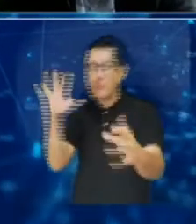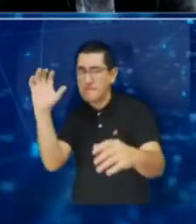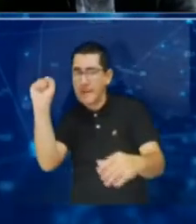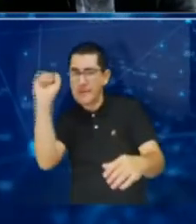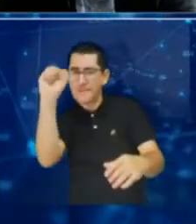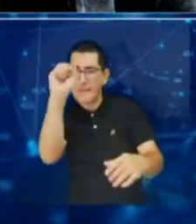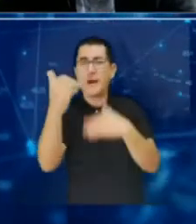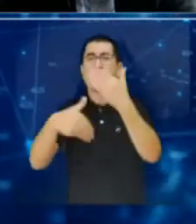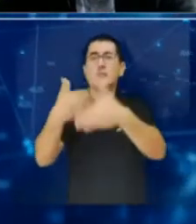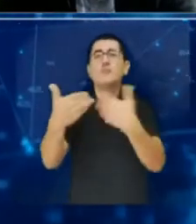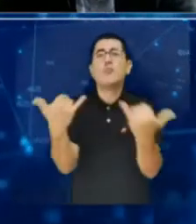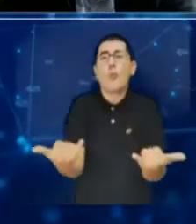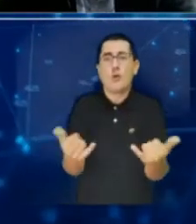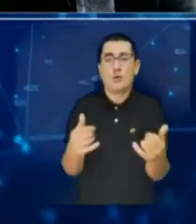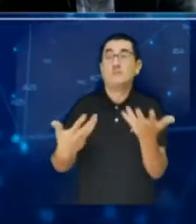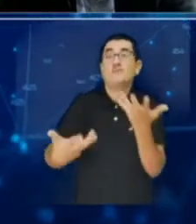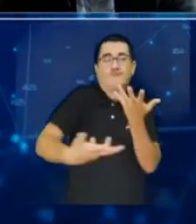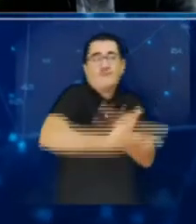per satellite.